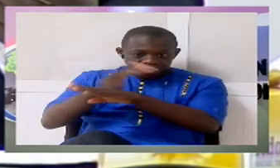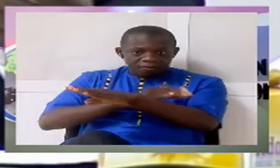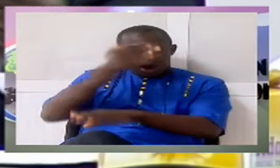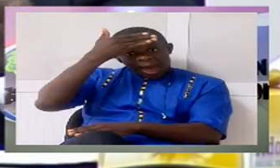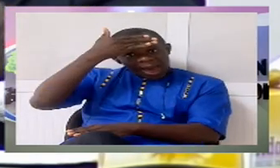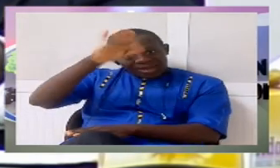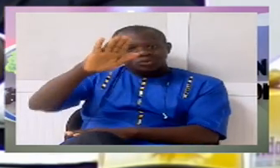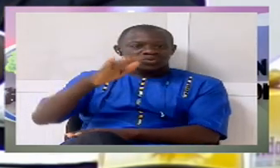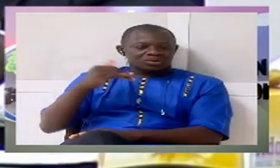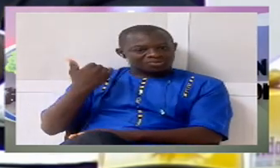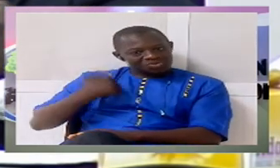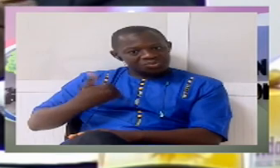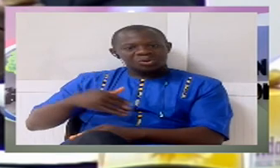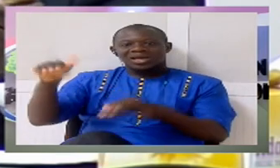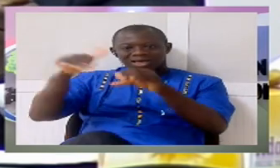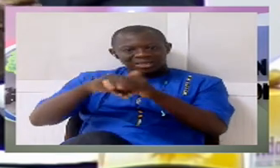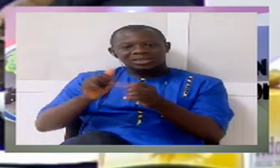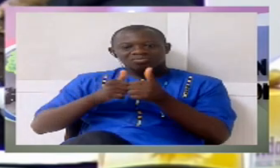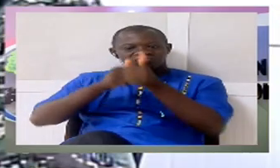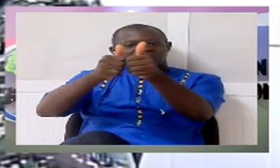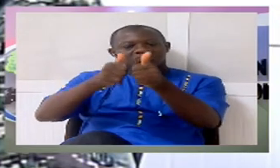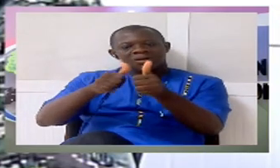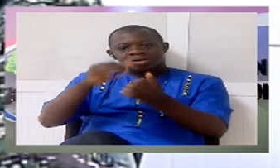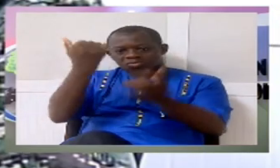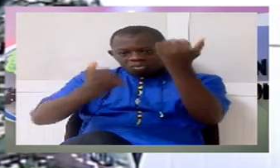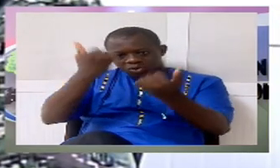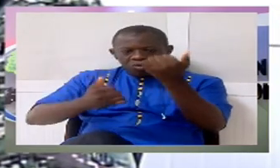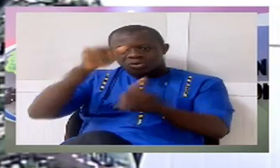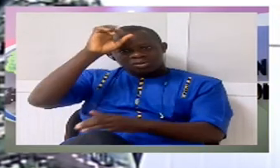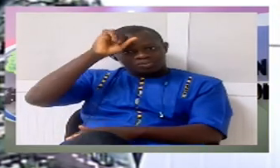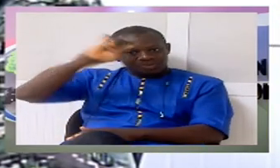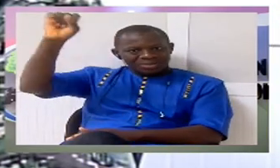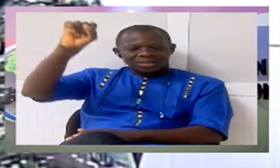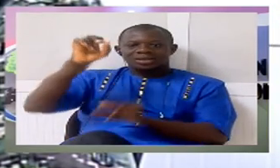the people in the convoy of the president, correct?